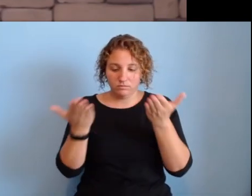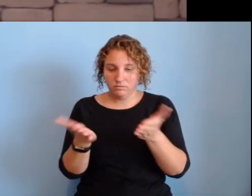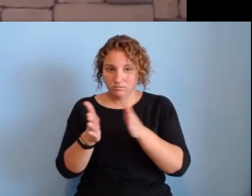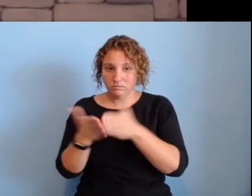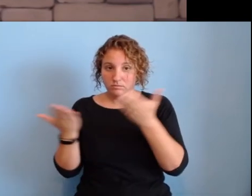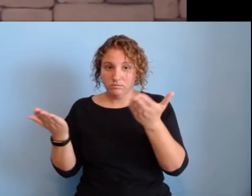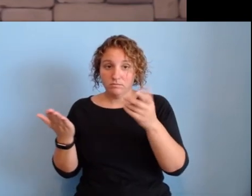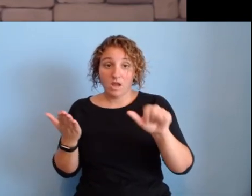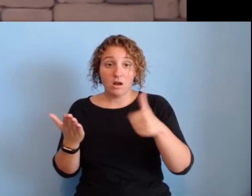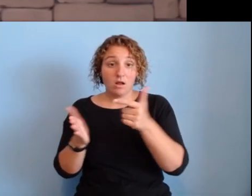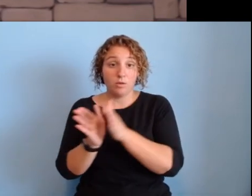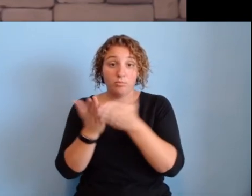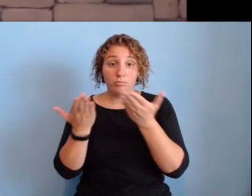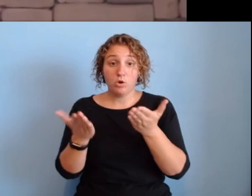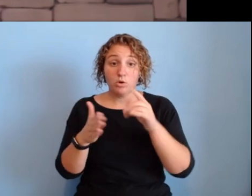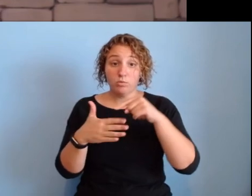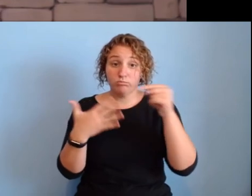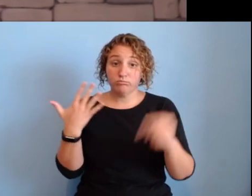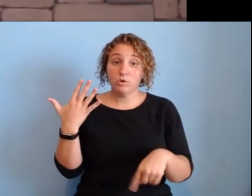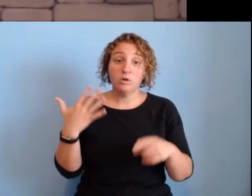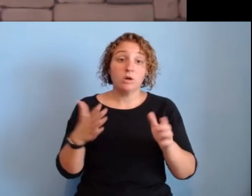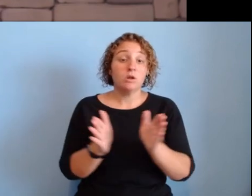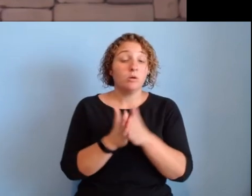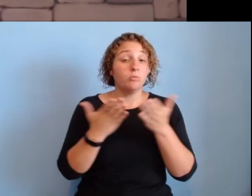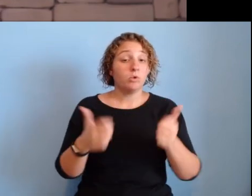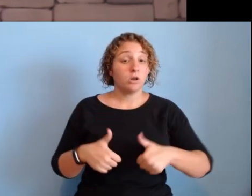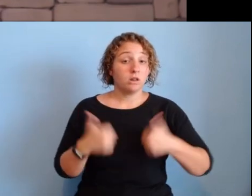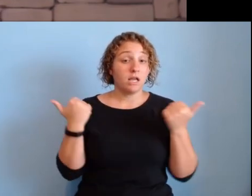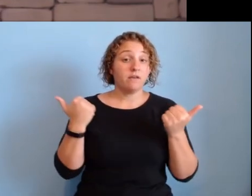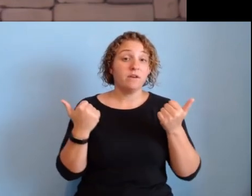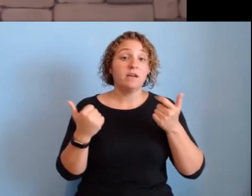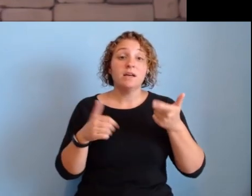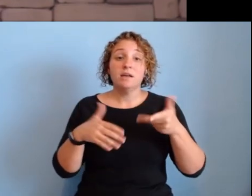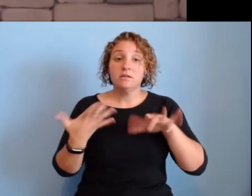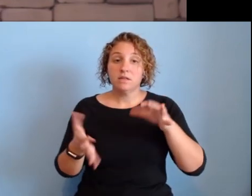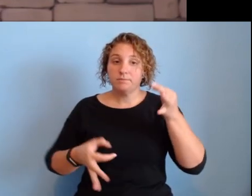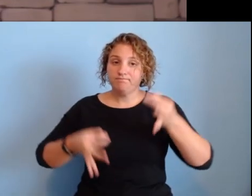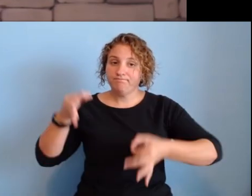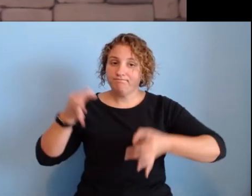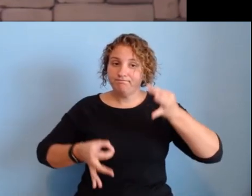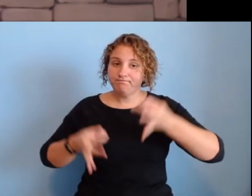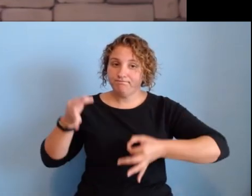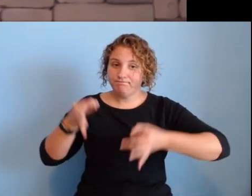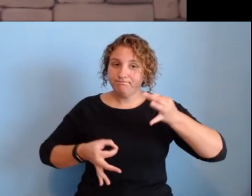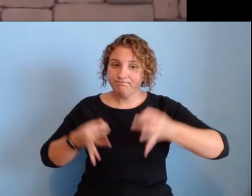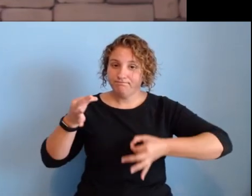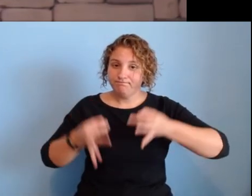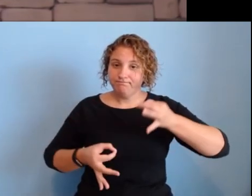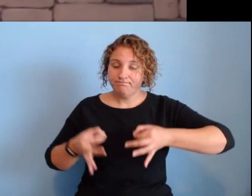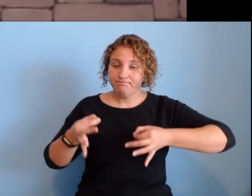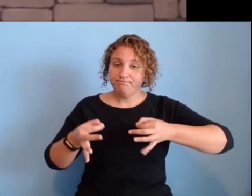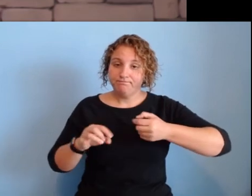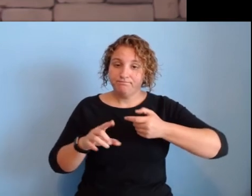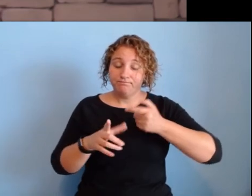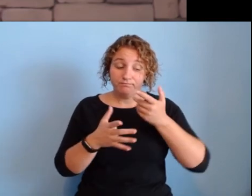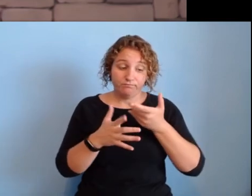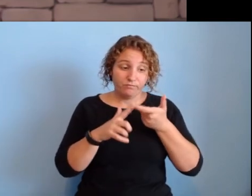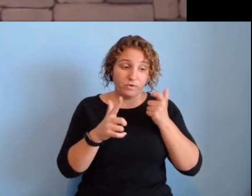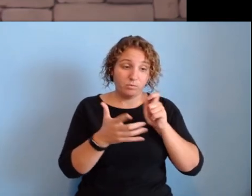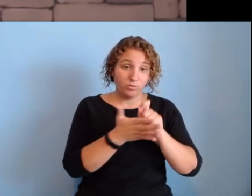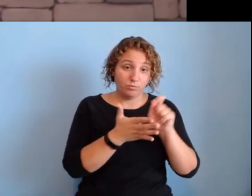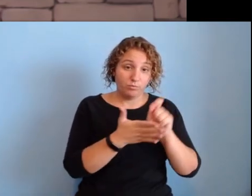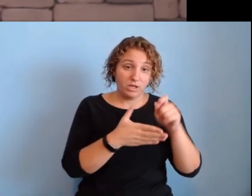was opened, which is the book of life. And the dead were judged out of these things or those things which were written in the books according to their